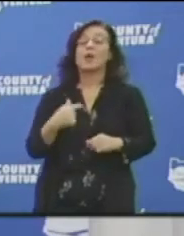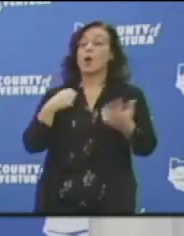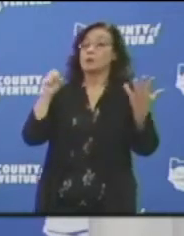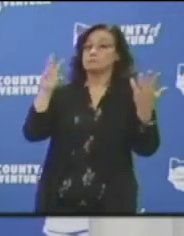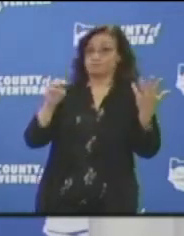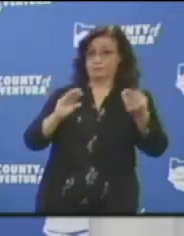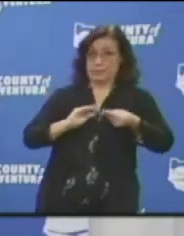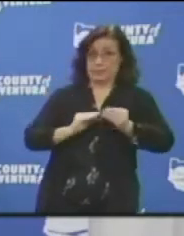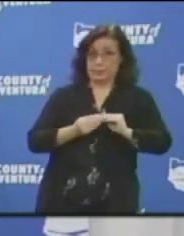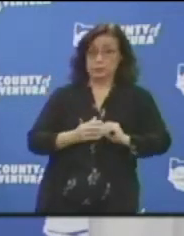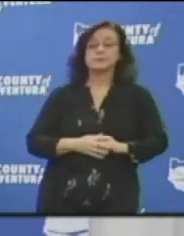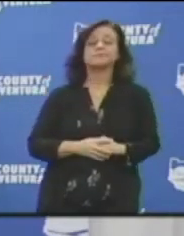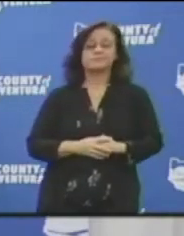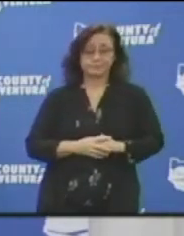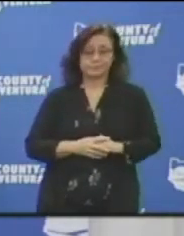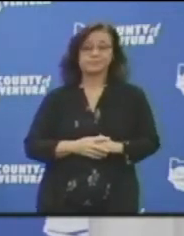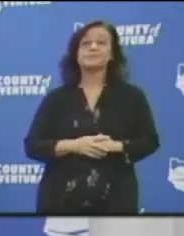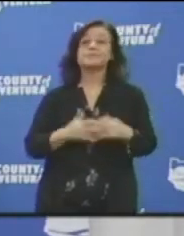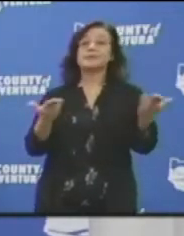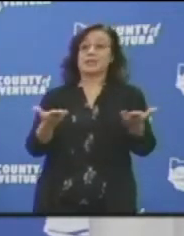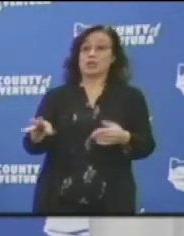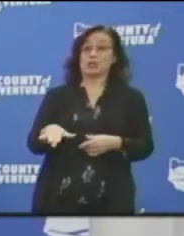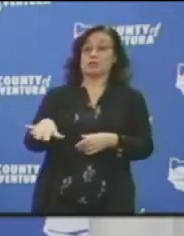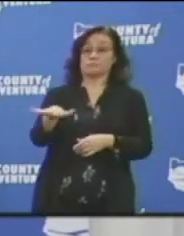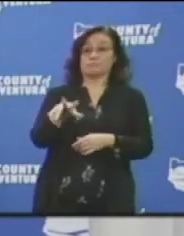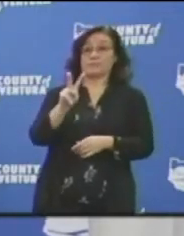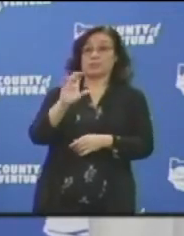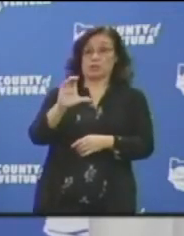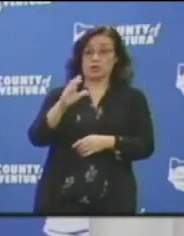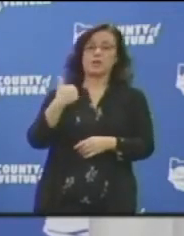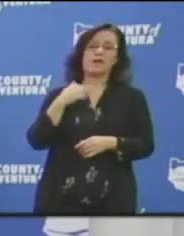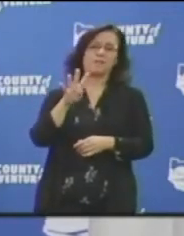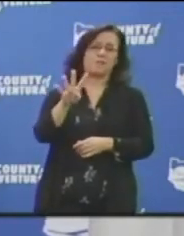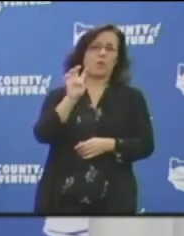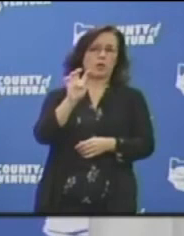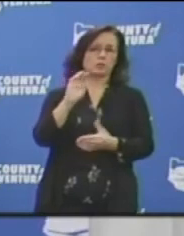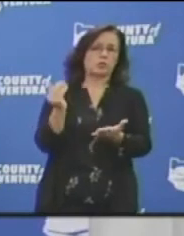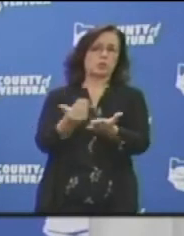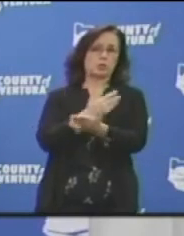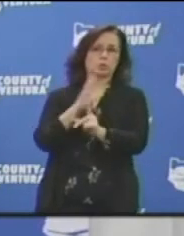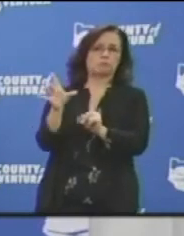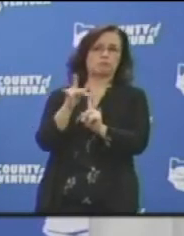We're reporting 400 new cases today, and these were from